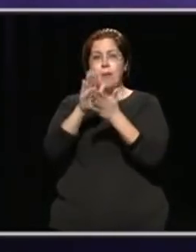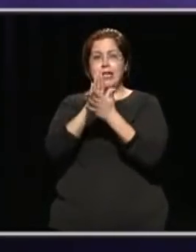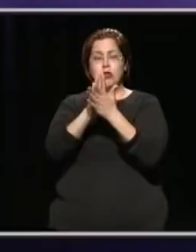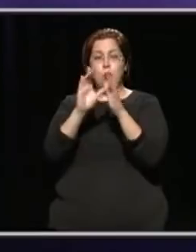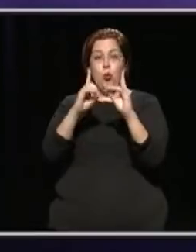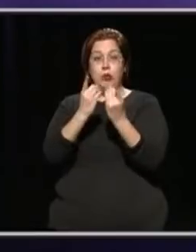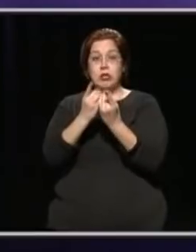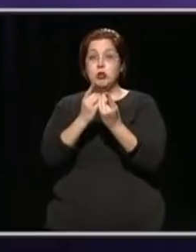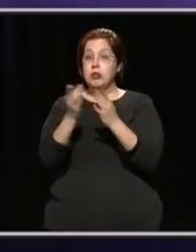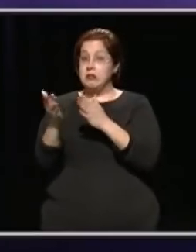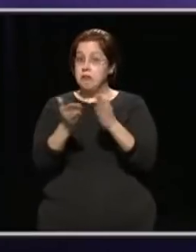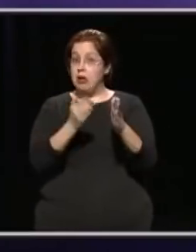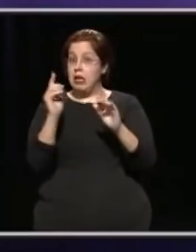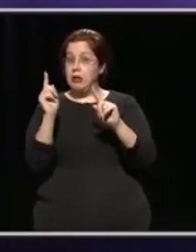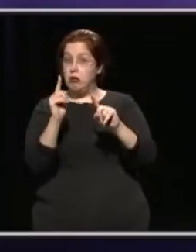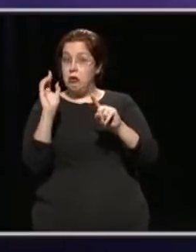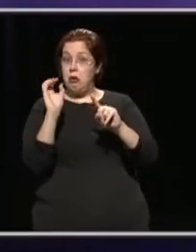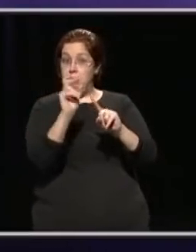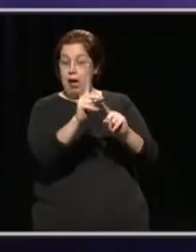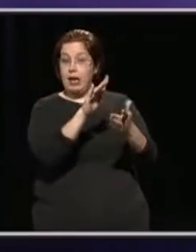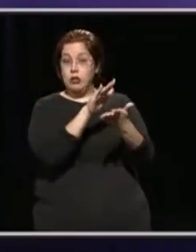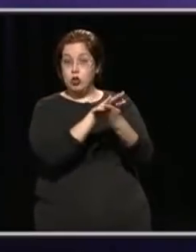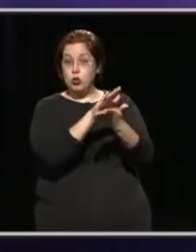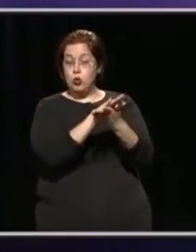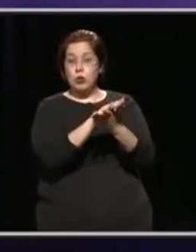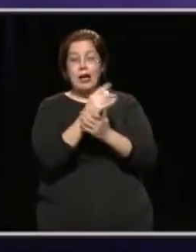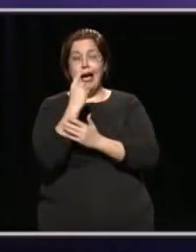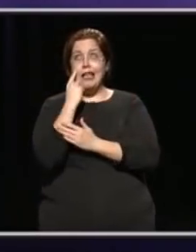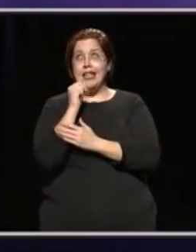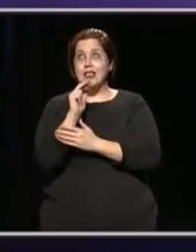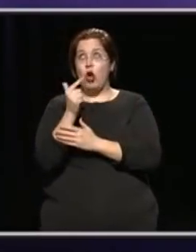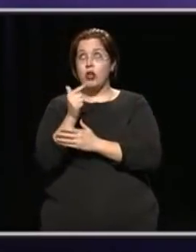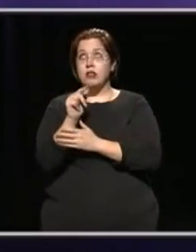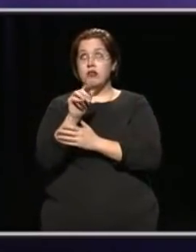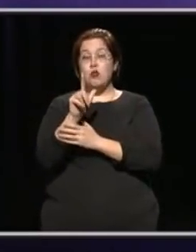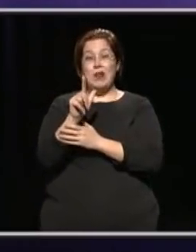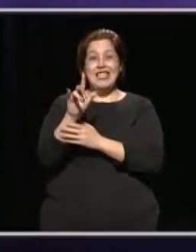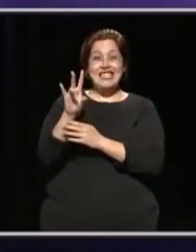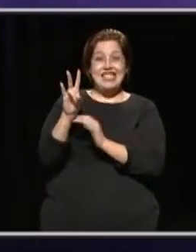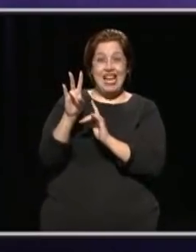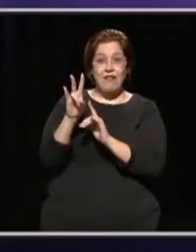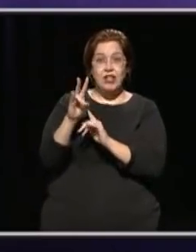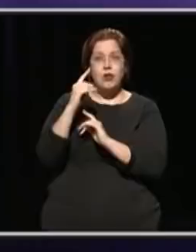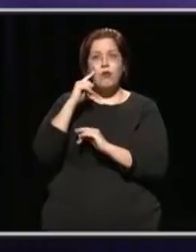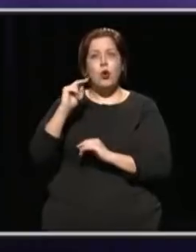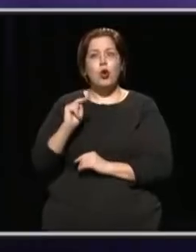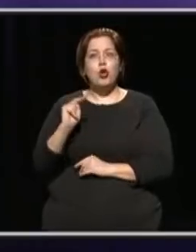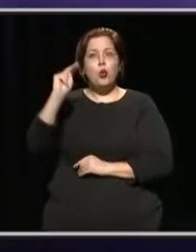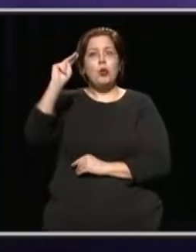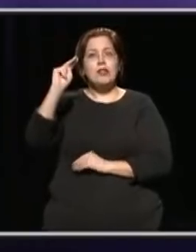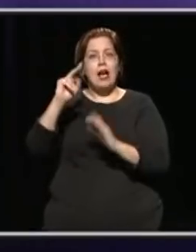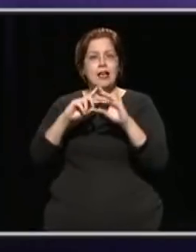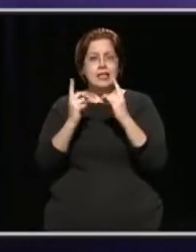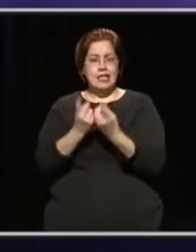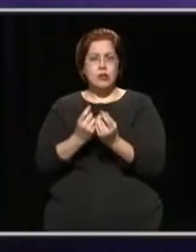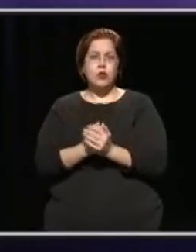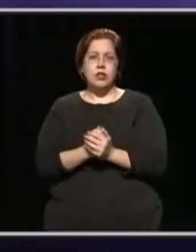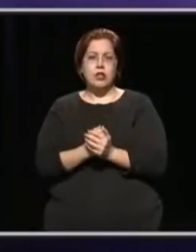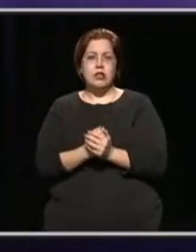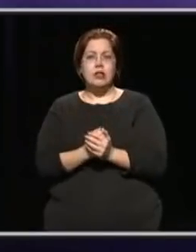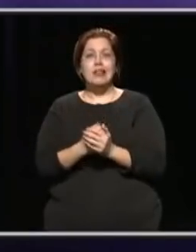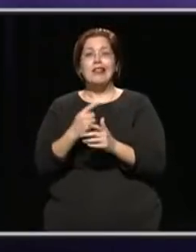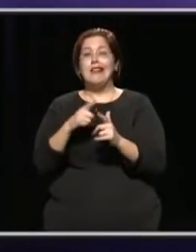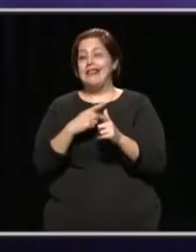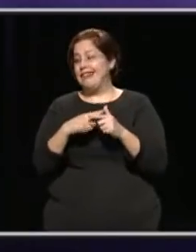going back into operation. I believe it's August the 27th on Northside District. And then you have